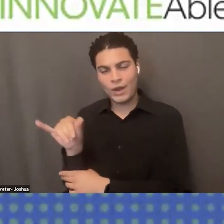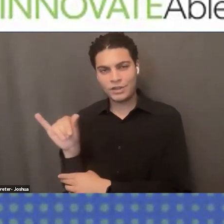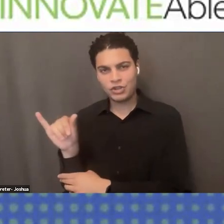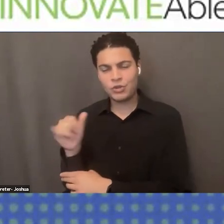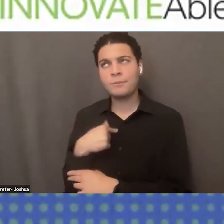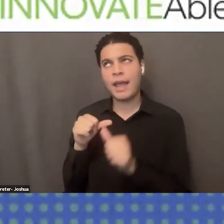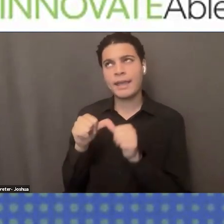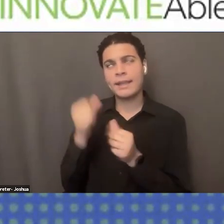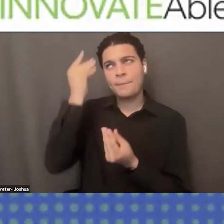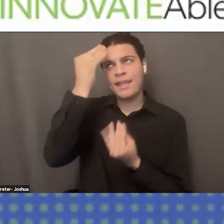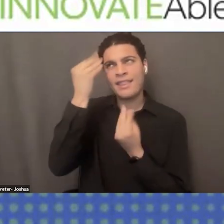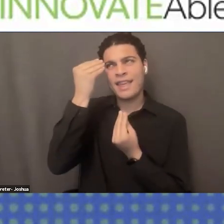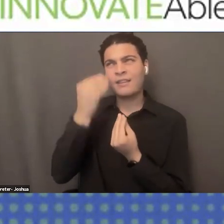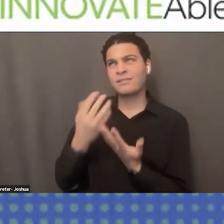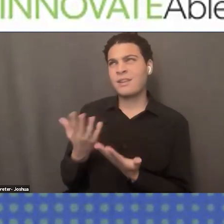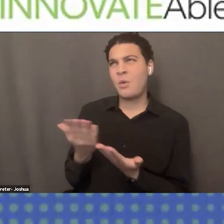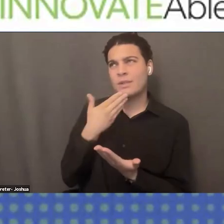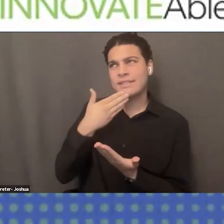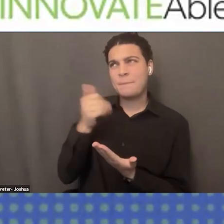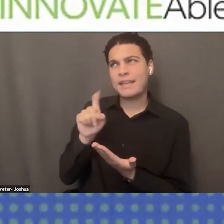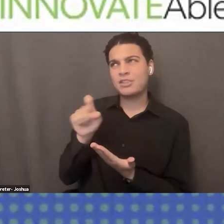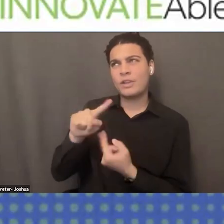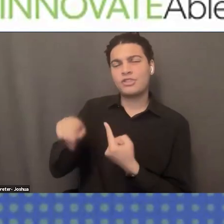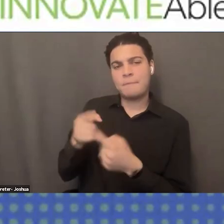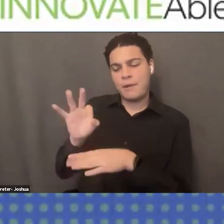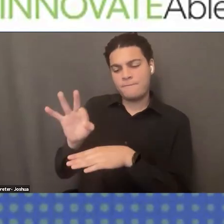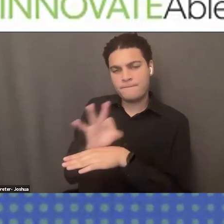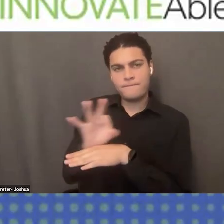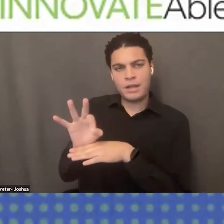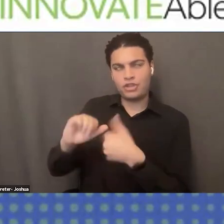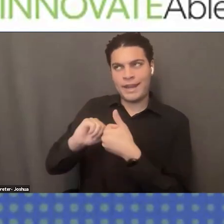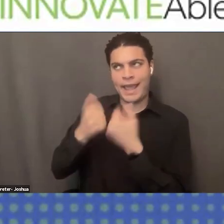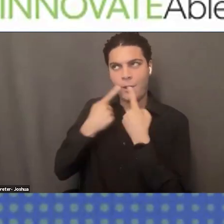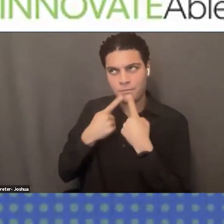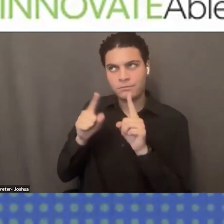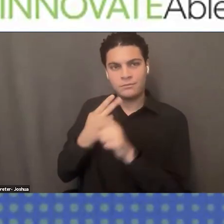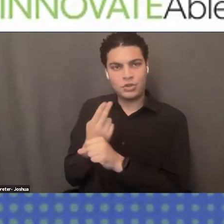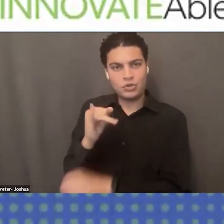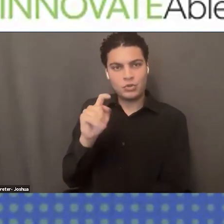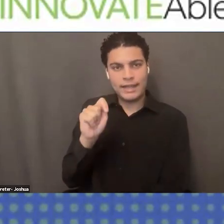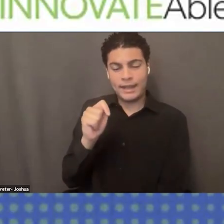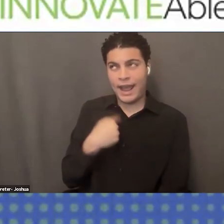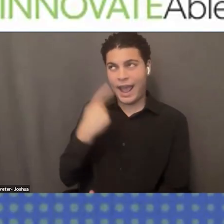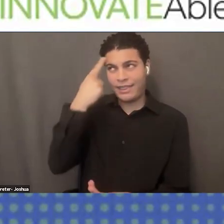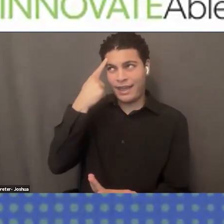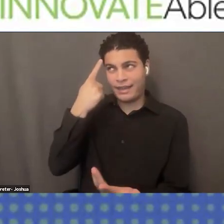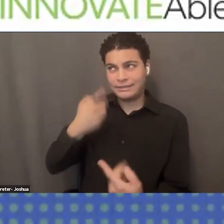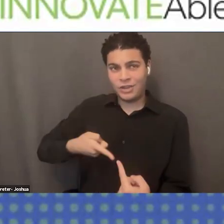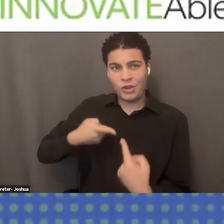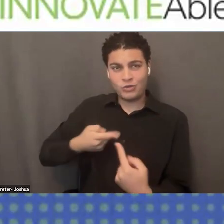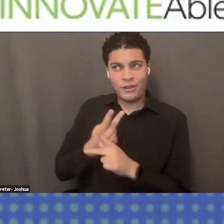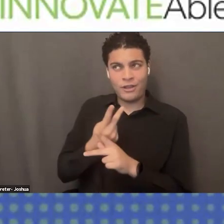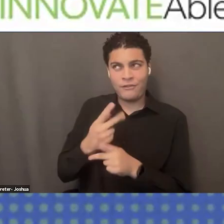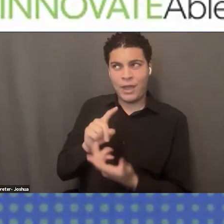what question do I want to ask about how it works. Well, I didn't really need to ask a lot of those questions. It's pretty straightforward. And I think